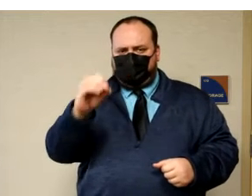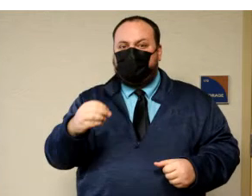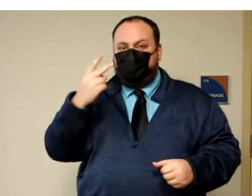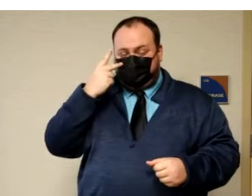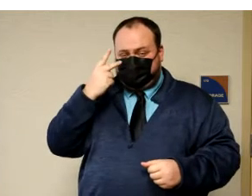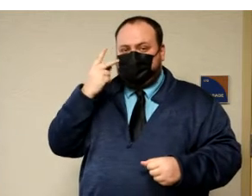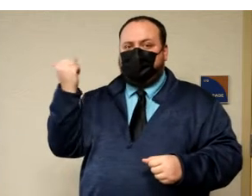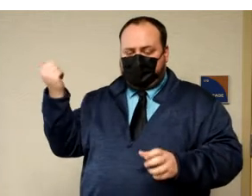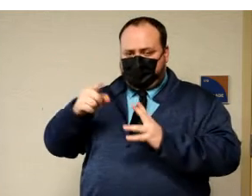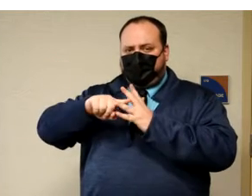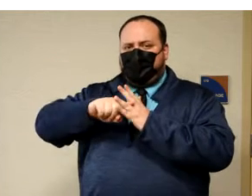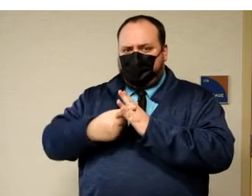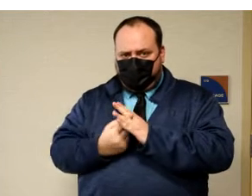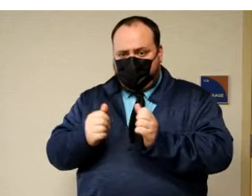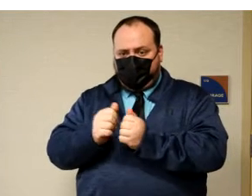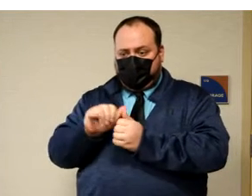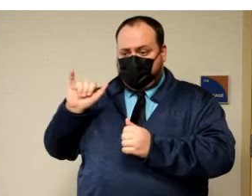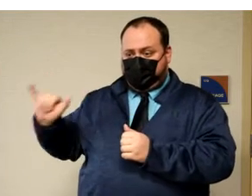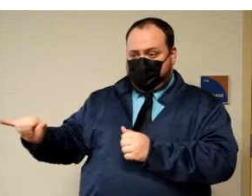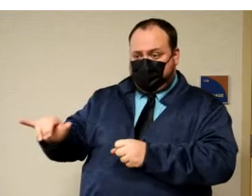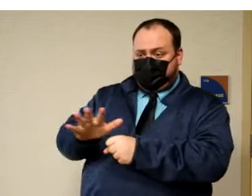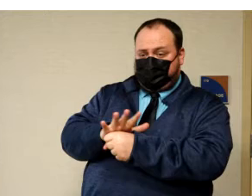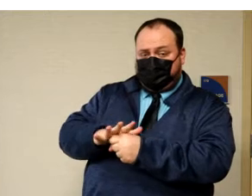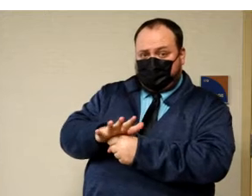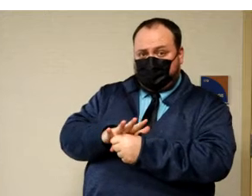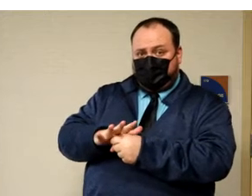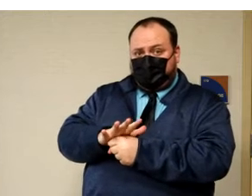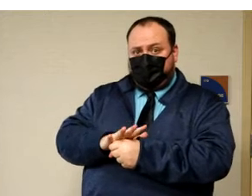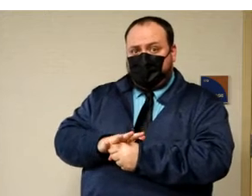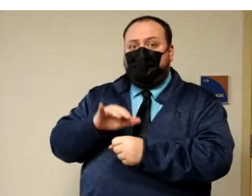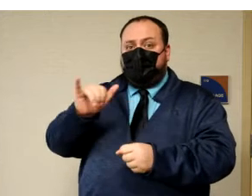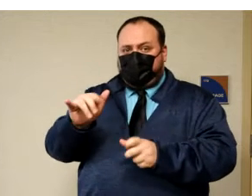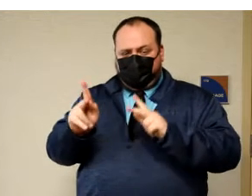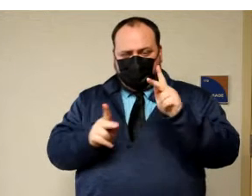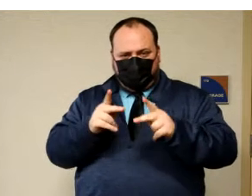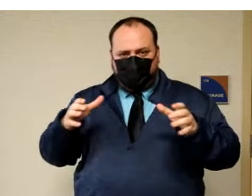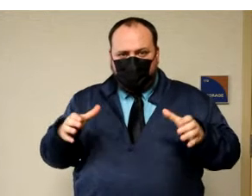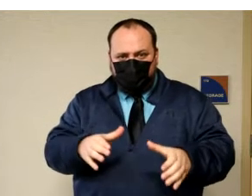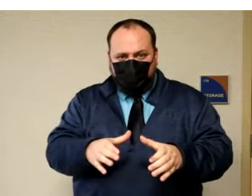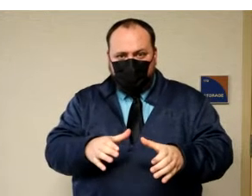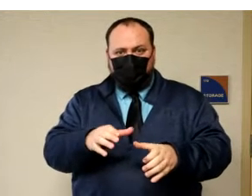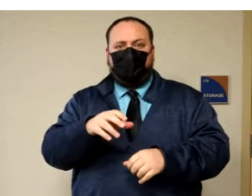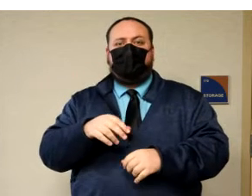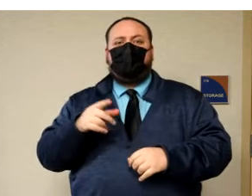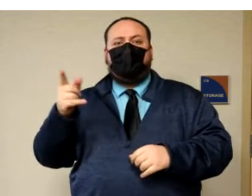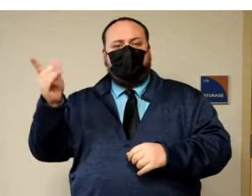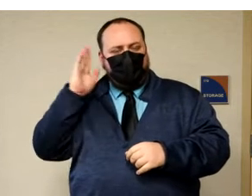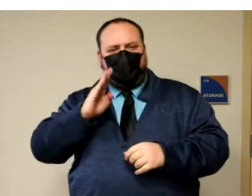we're starting with, at least for this district, population deviation of just being